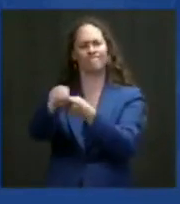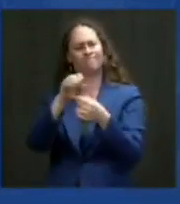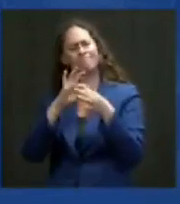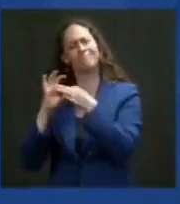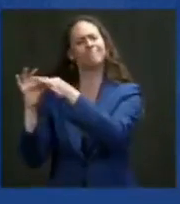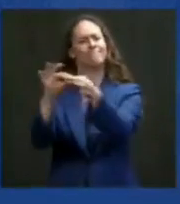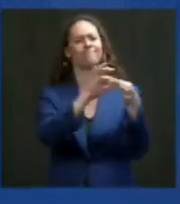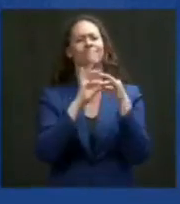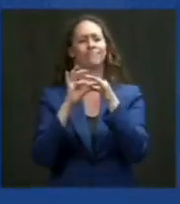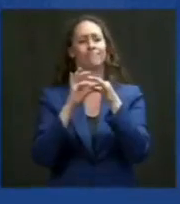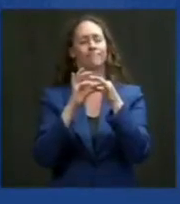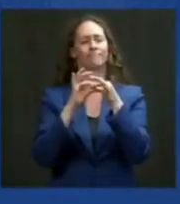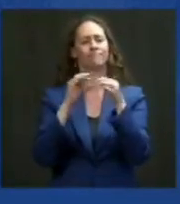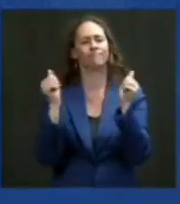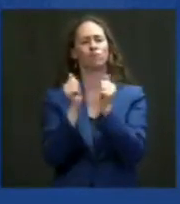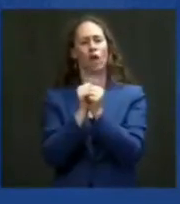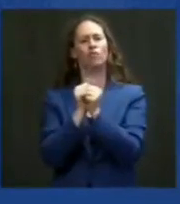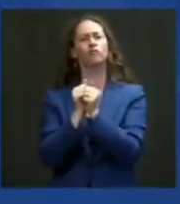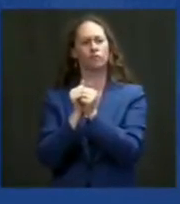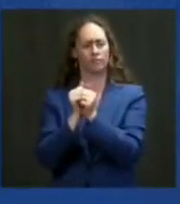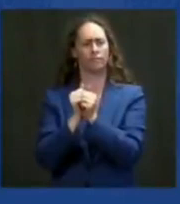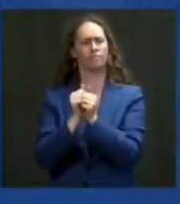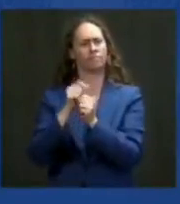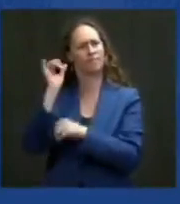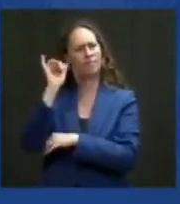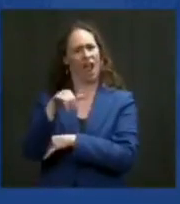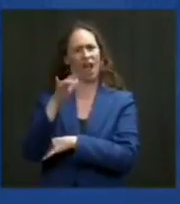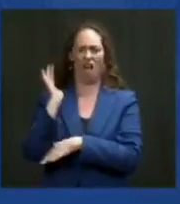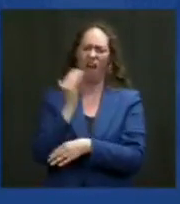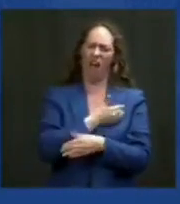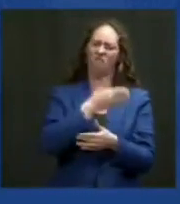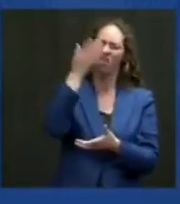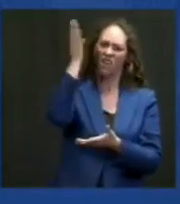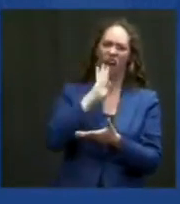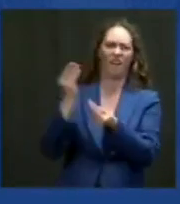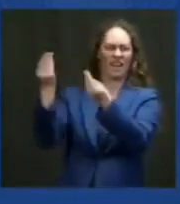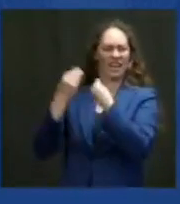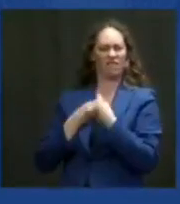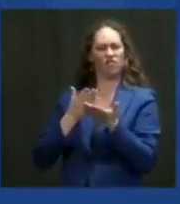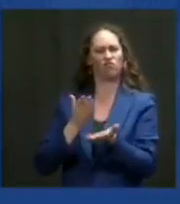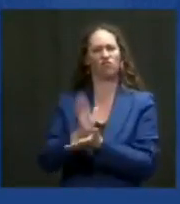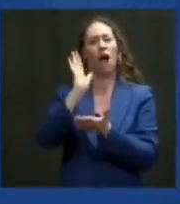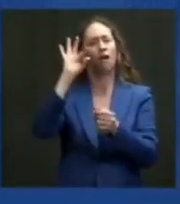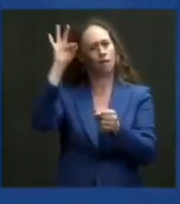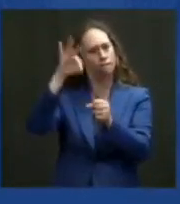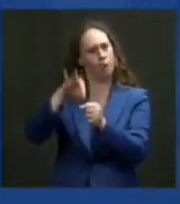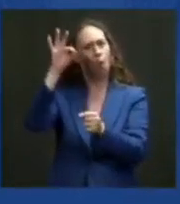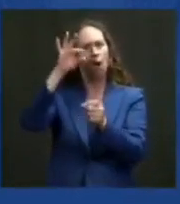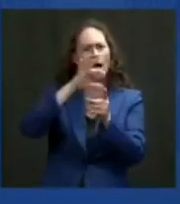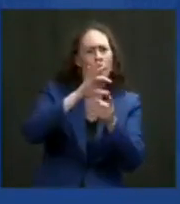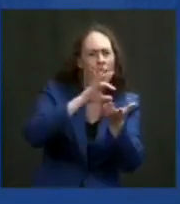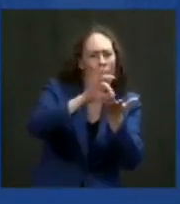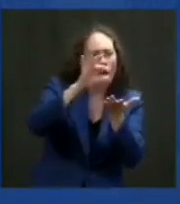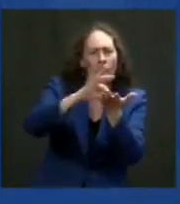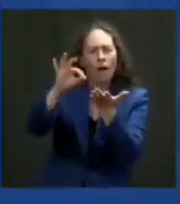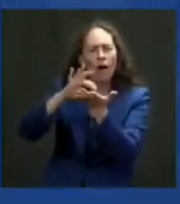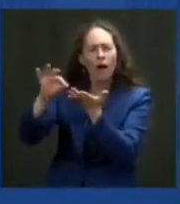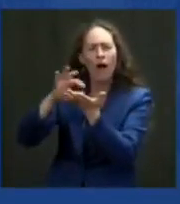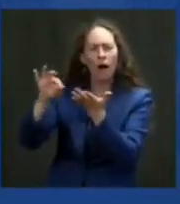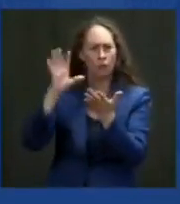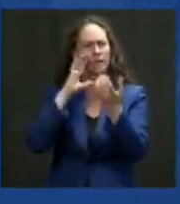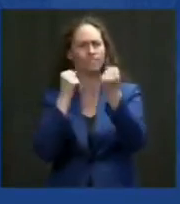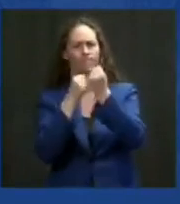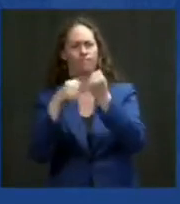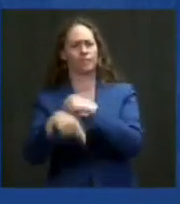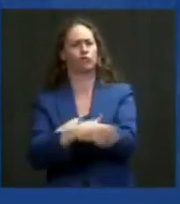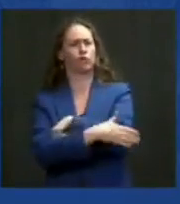And guaranteeing the right to vote, ensuring every vote is counted, has always been the most patriotic thing we can do.